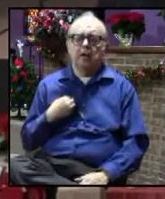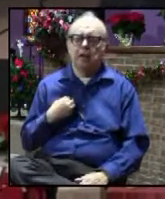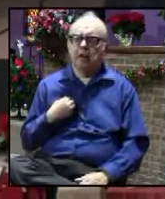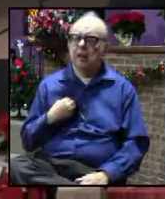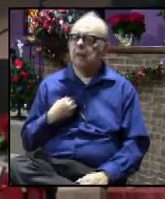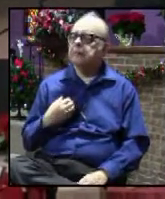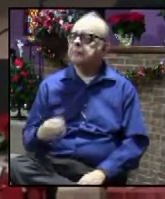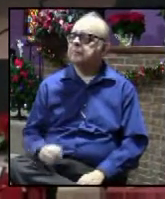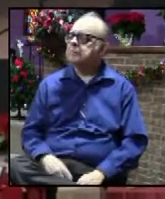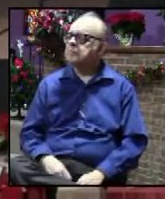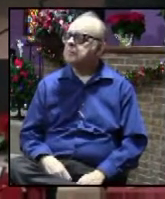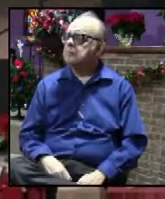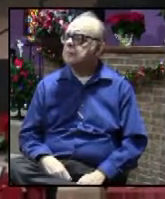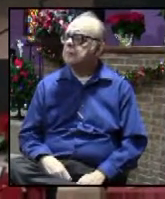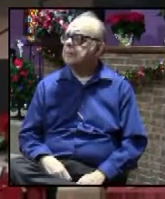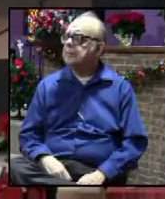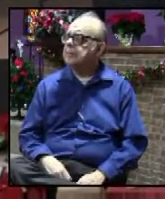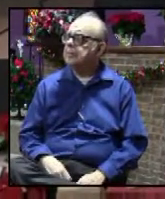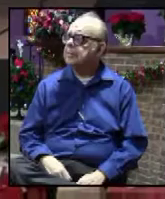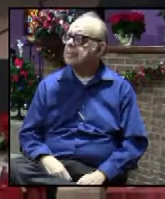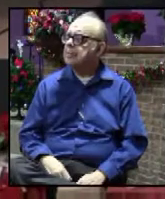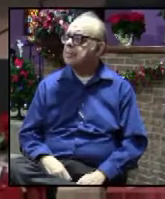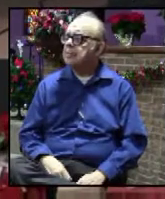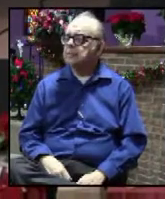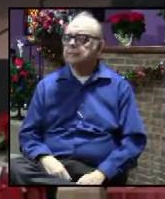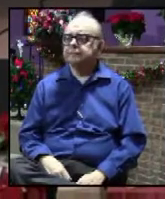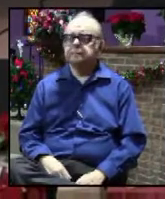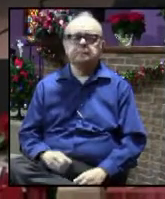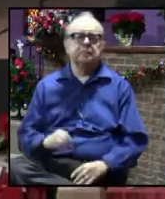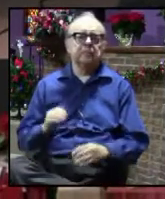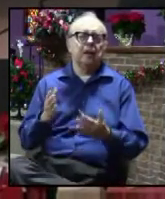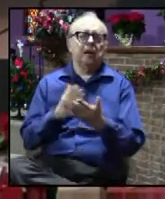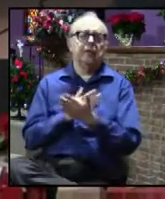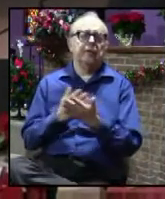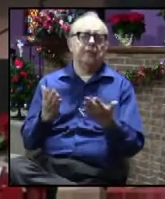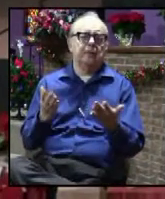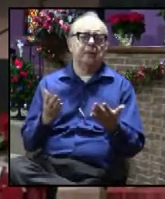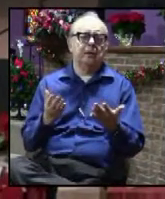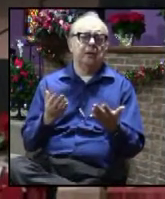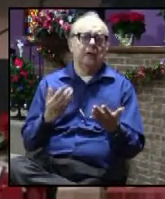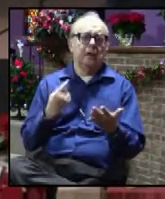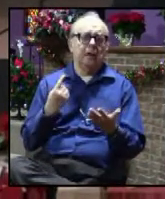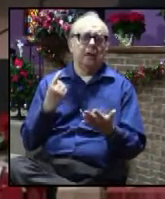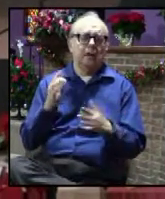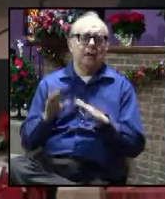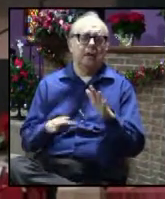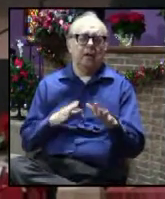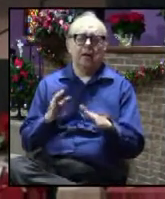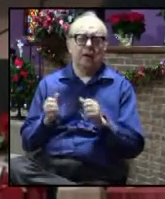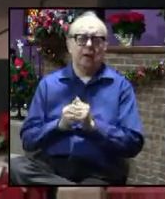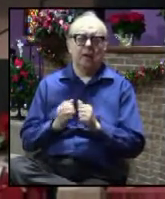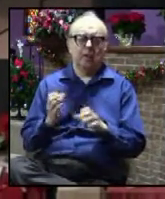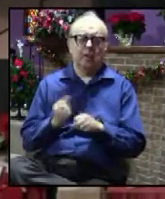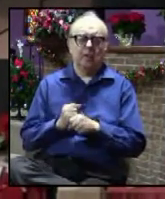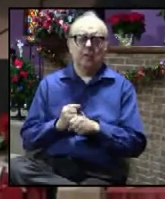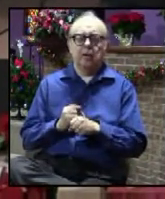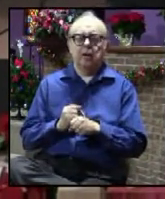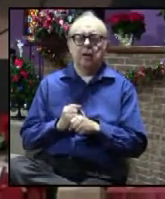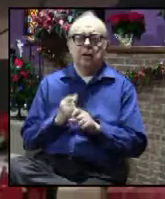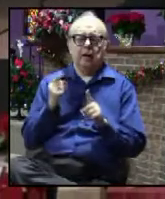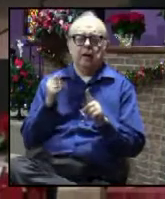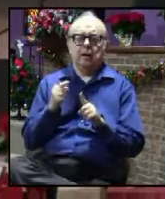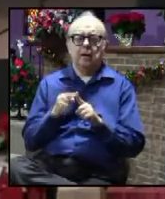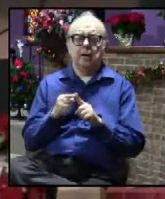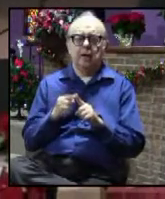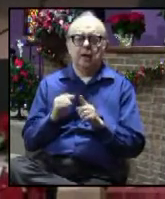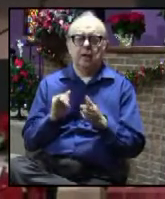Fitbits and trackers and all this stuff for your walks and stuff. And so you've got a goal in there